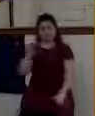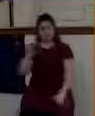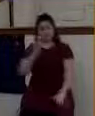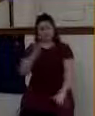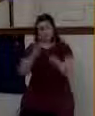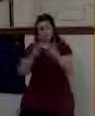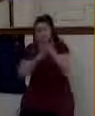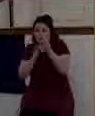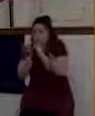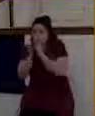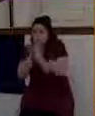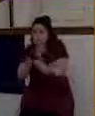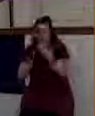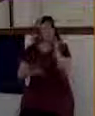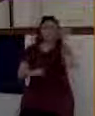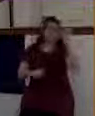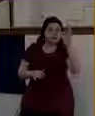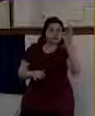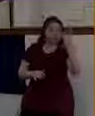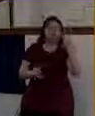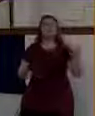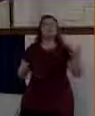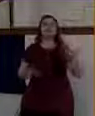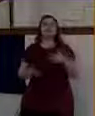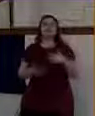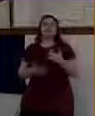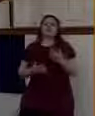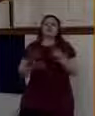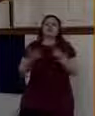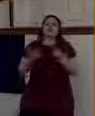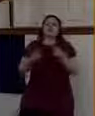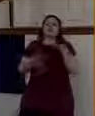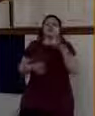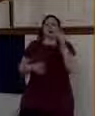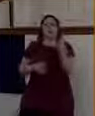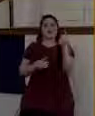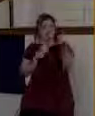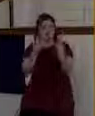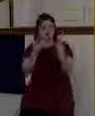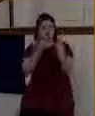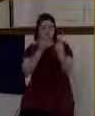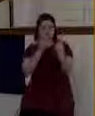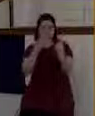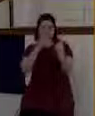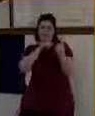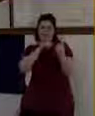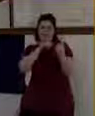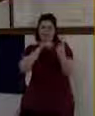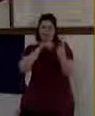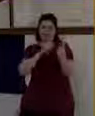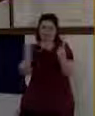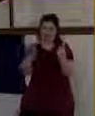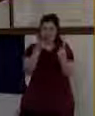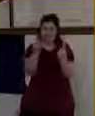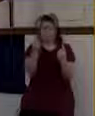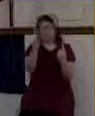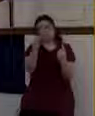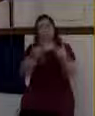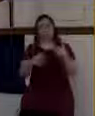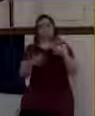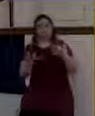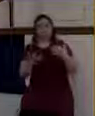through preaching. And I'm not saying that's always untrue, but you better be careful that when someone comes to you with a word of knowledge, you better weigh it